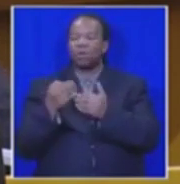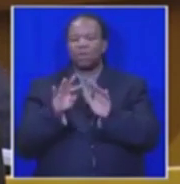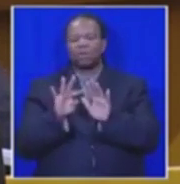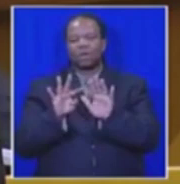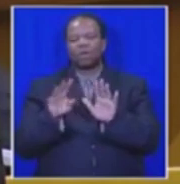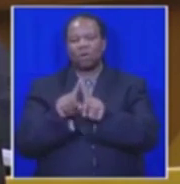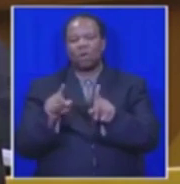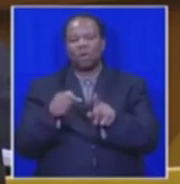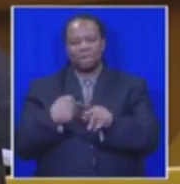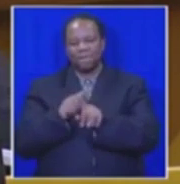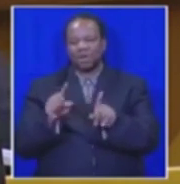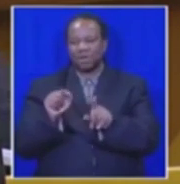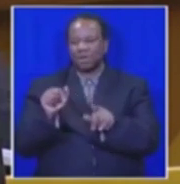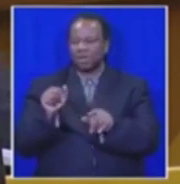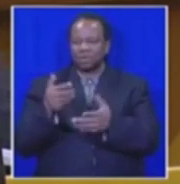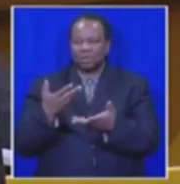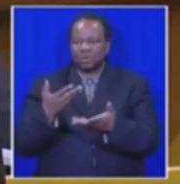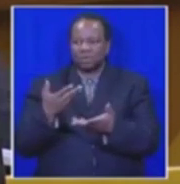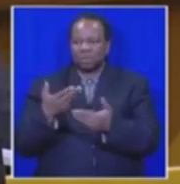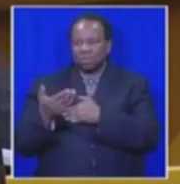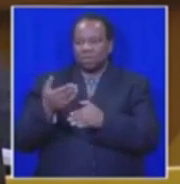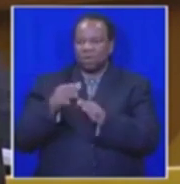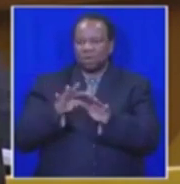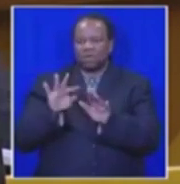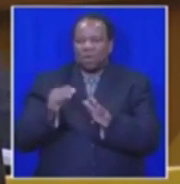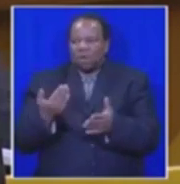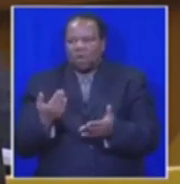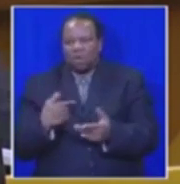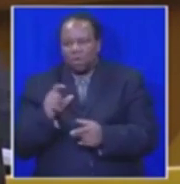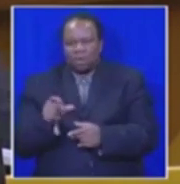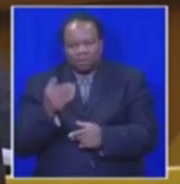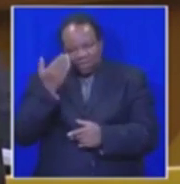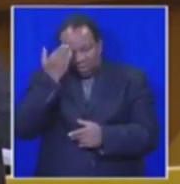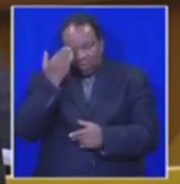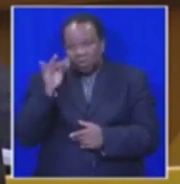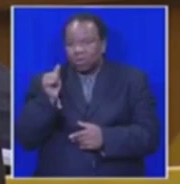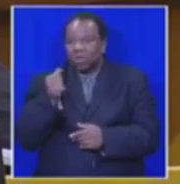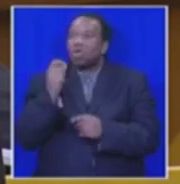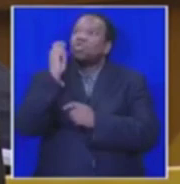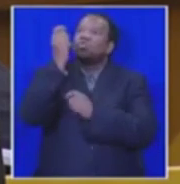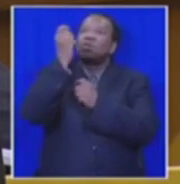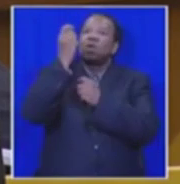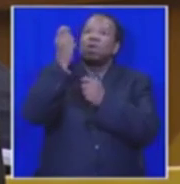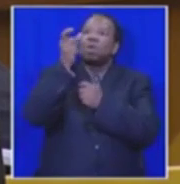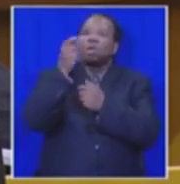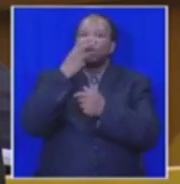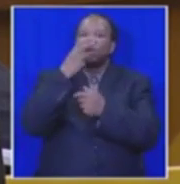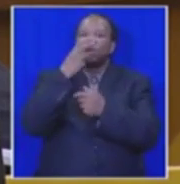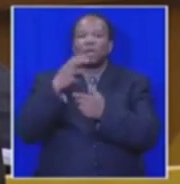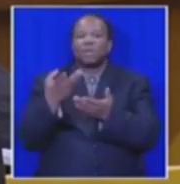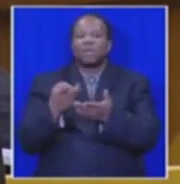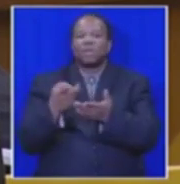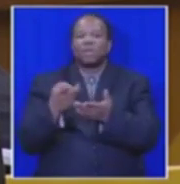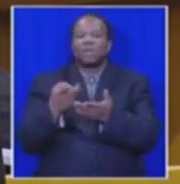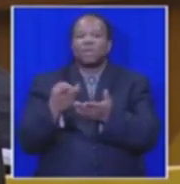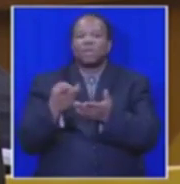the rural areas, for an example, need electricity. We had to start just 20 years ago. And we are dealing with